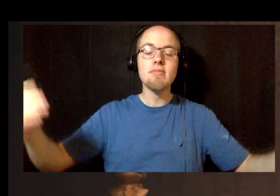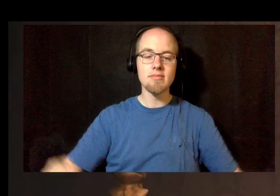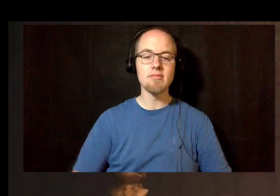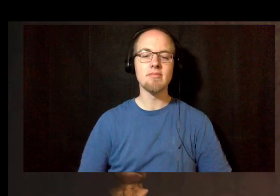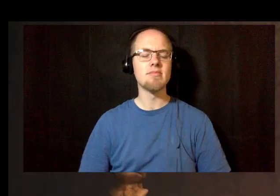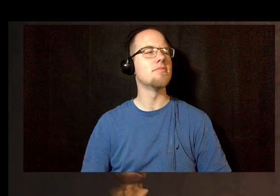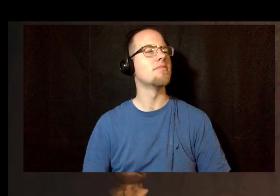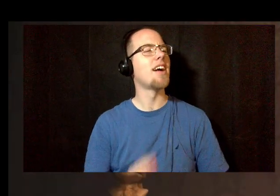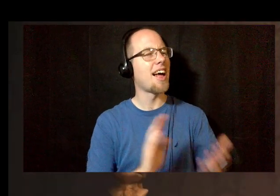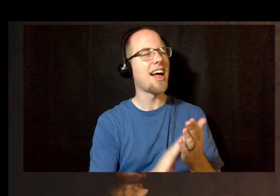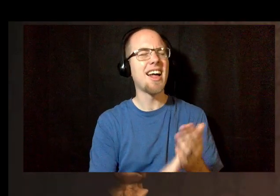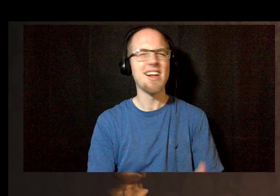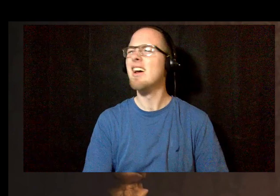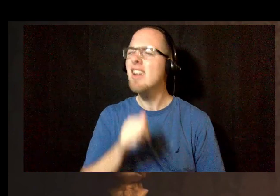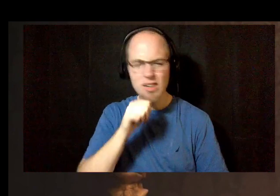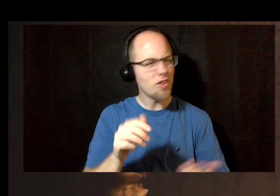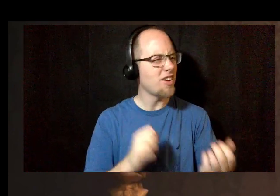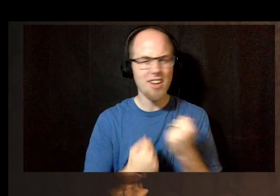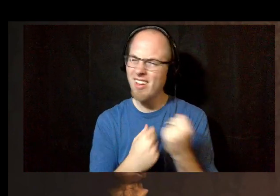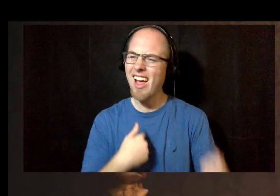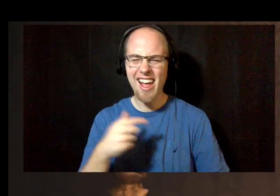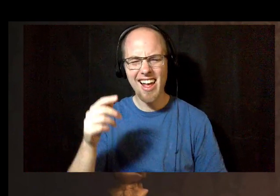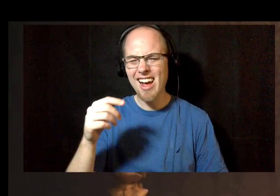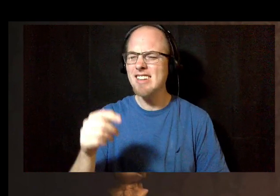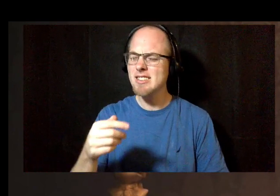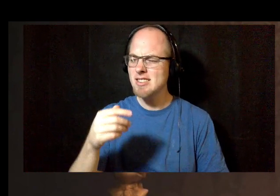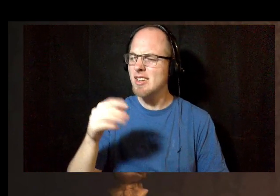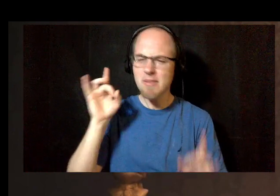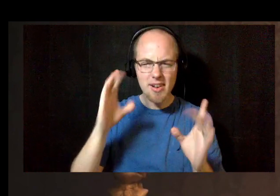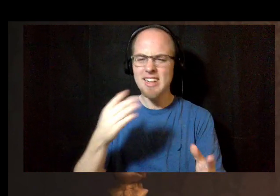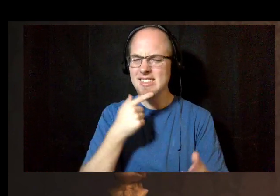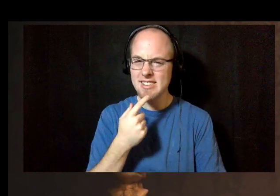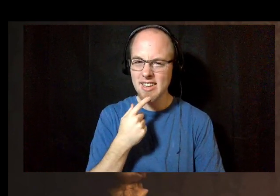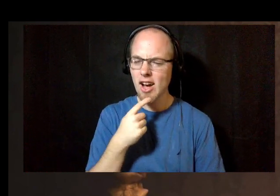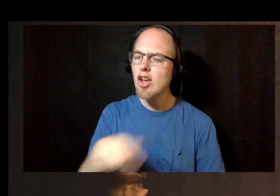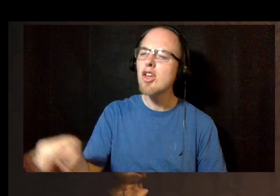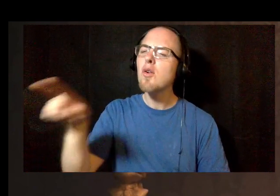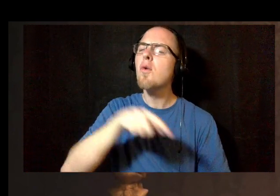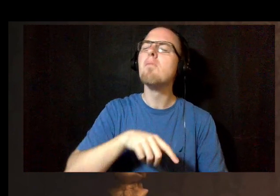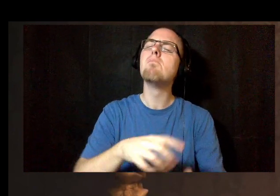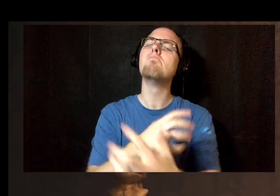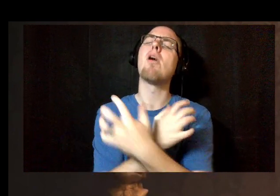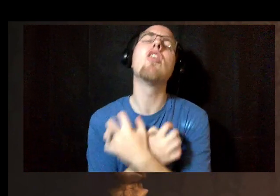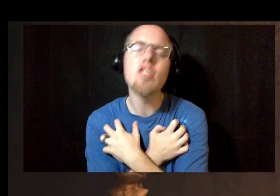Don't clap that. It's a horrible thing to say. You monsters.